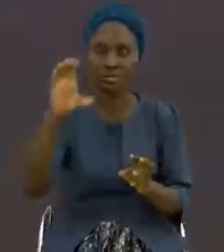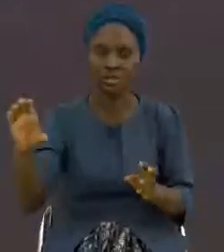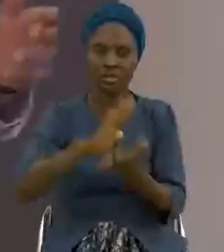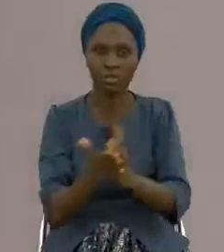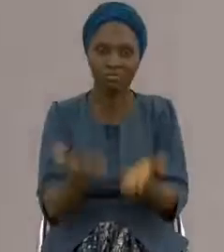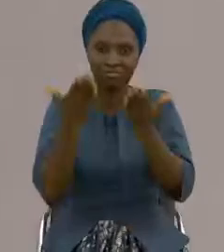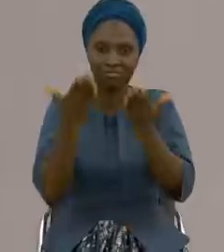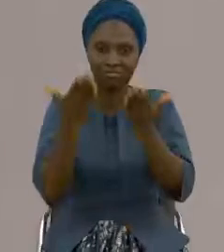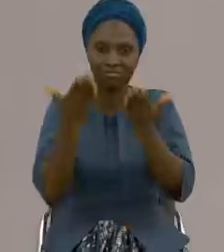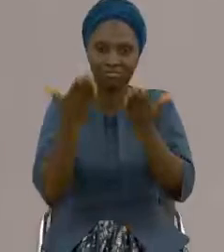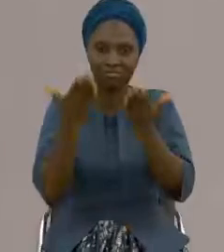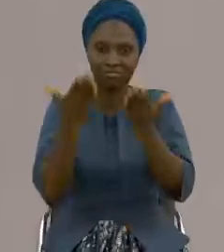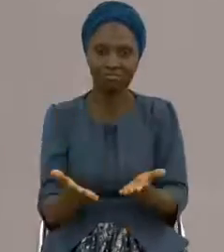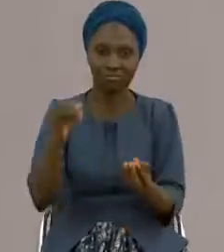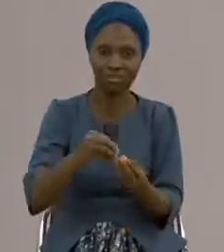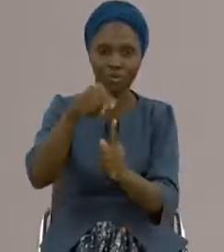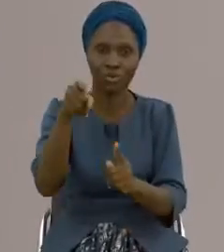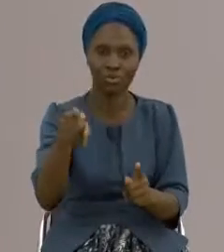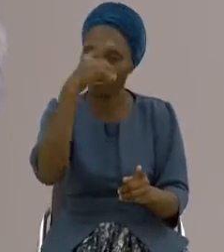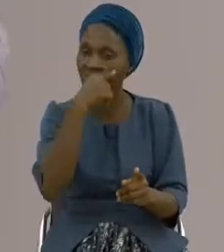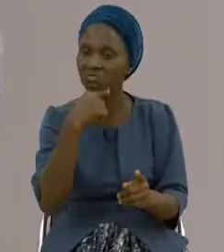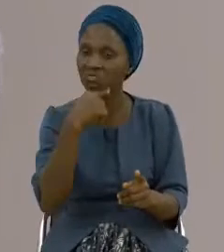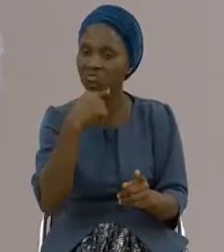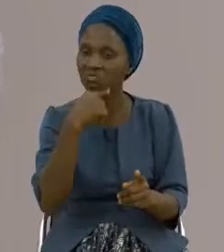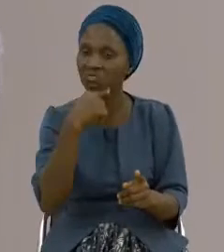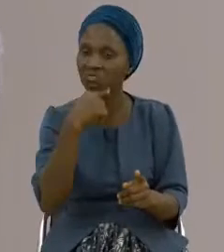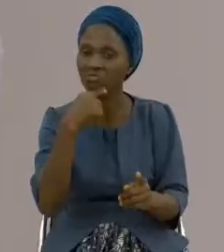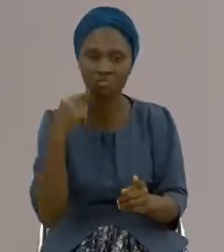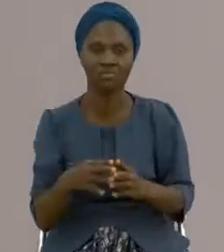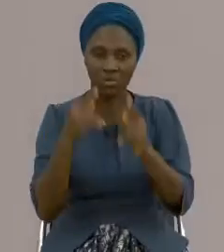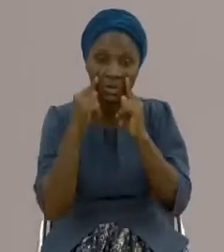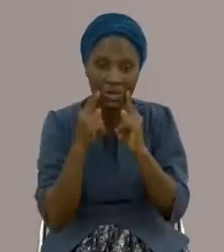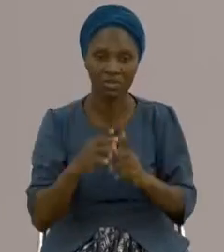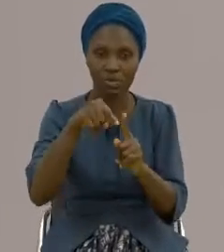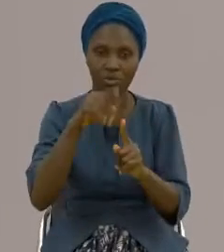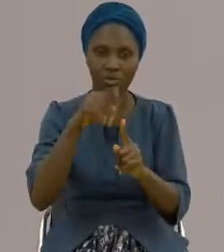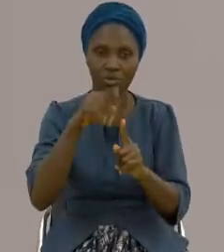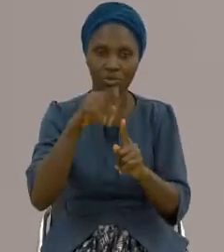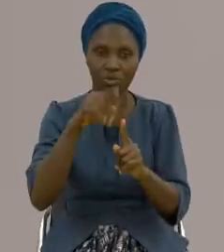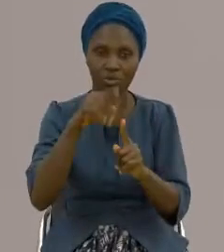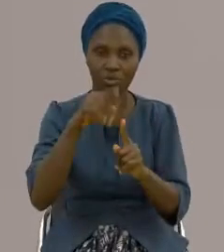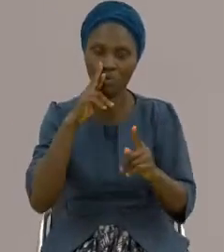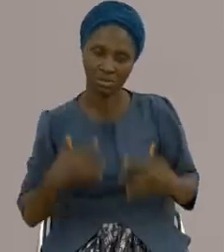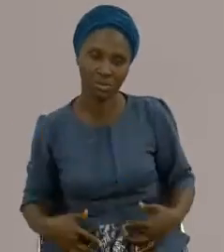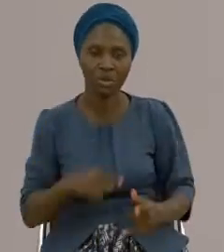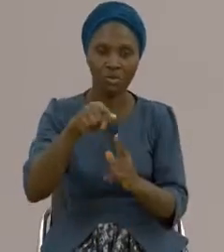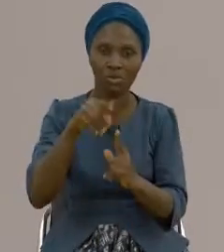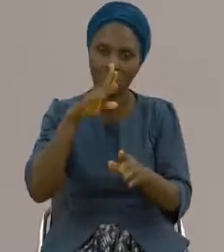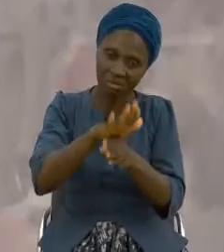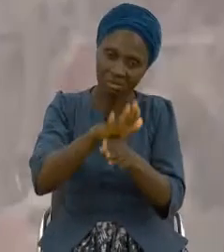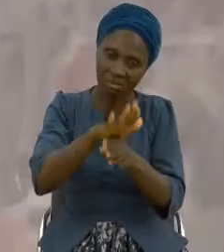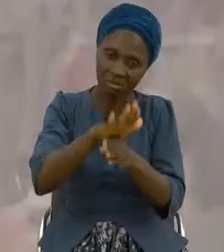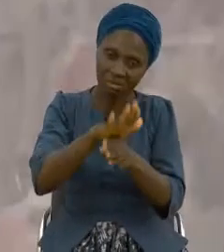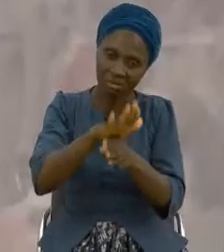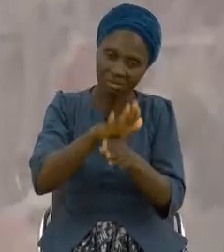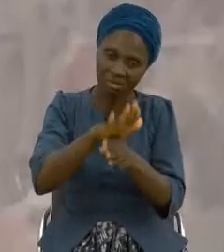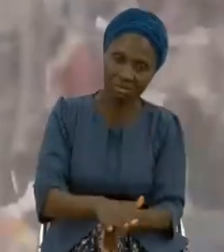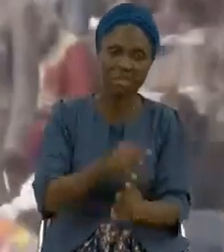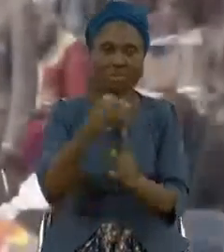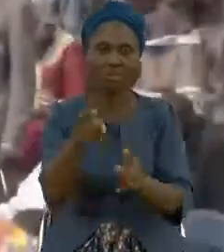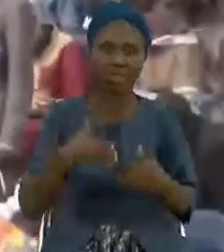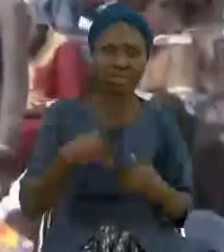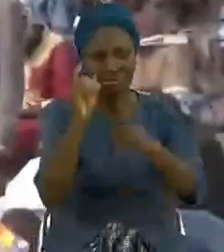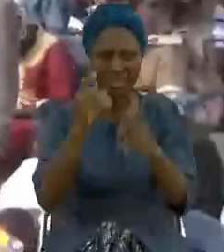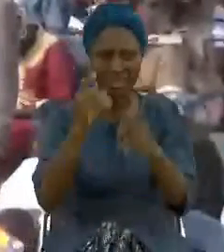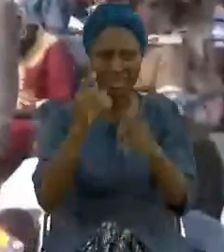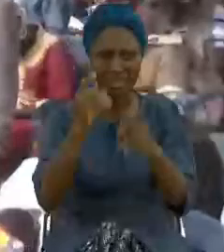when you are discouraged, when you are depressed, when you're asking question, why me? The cross